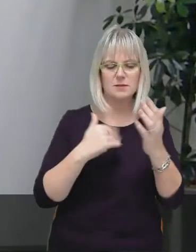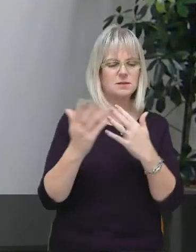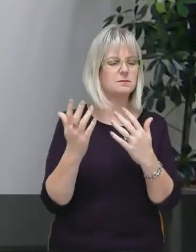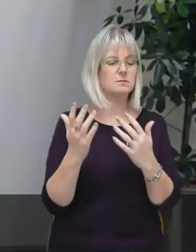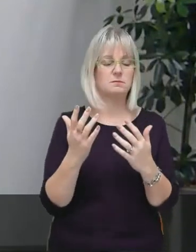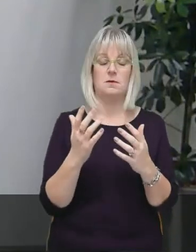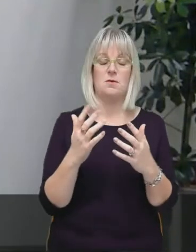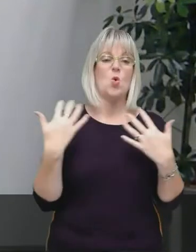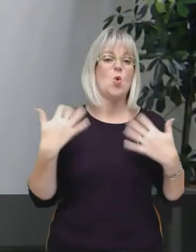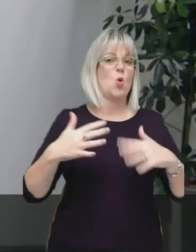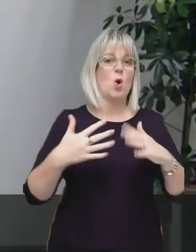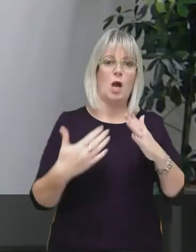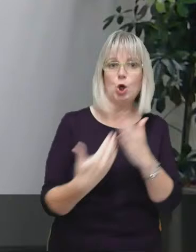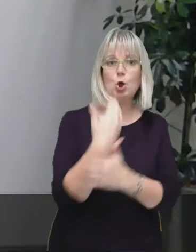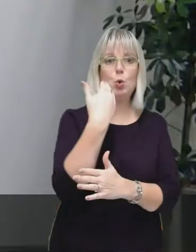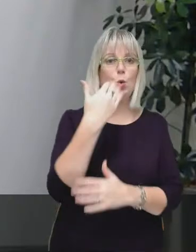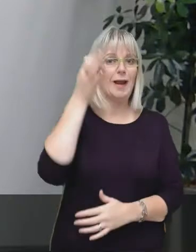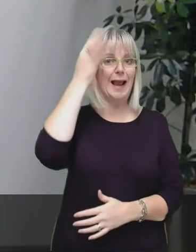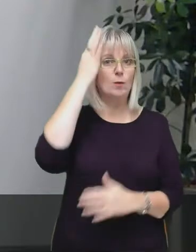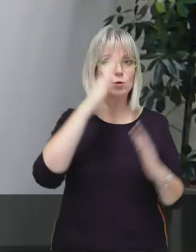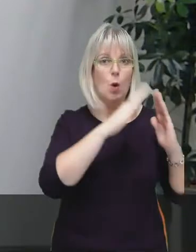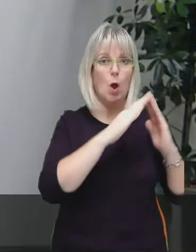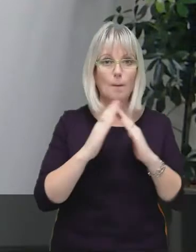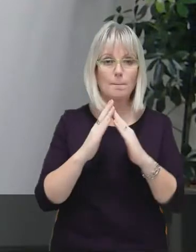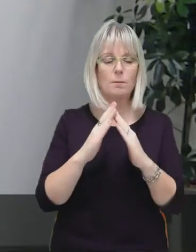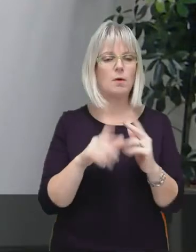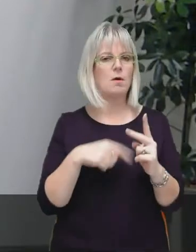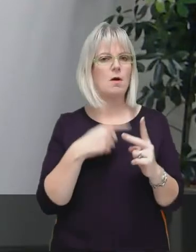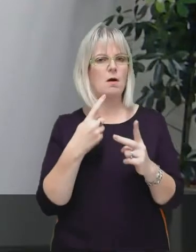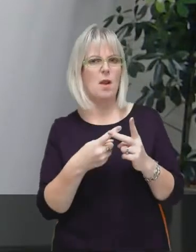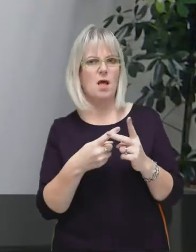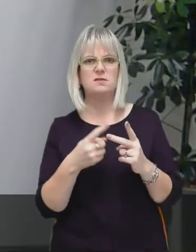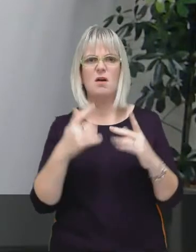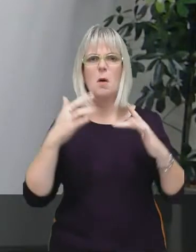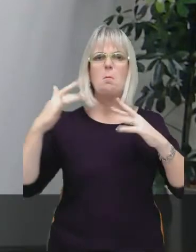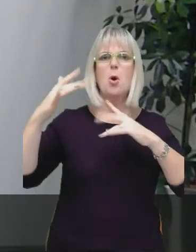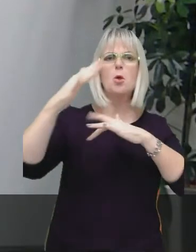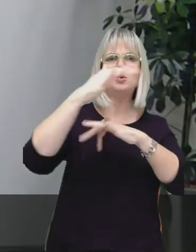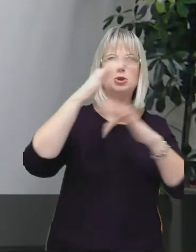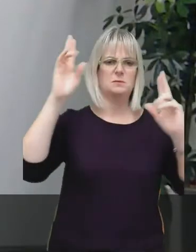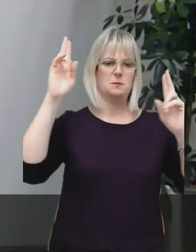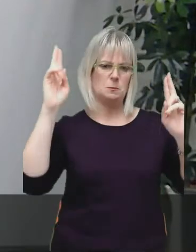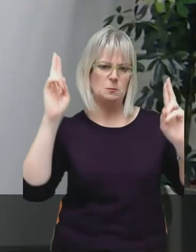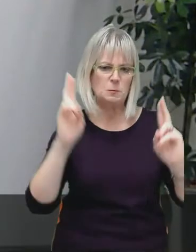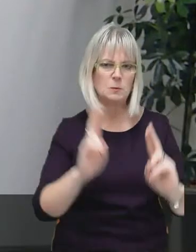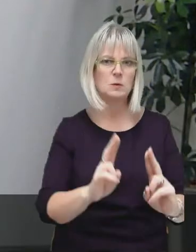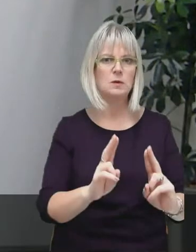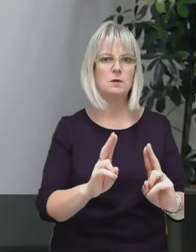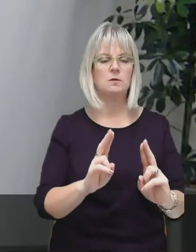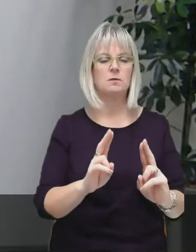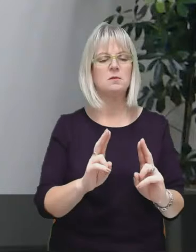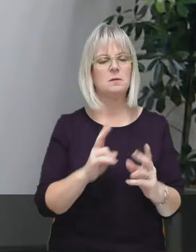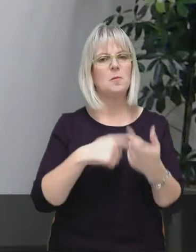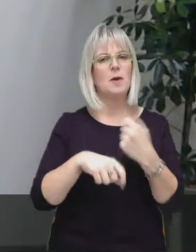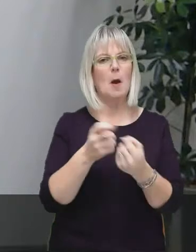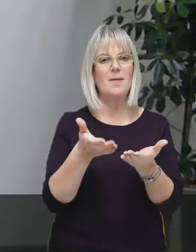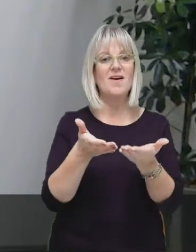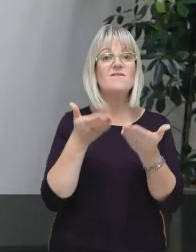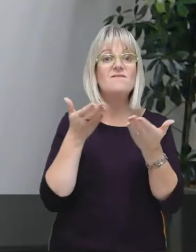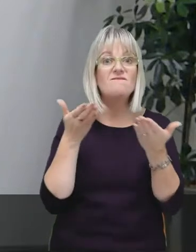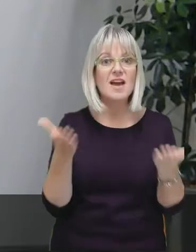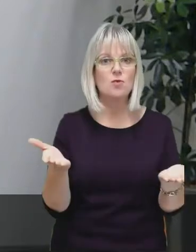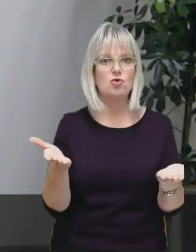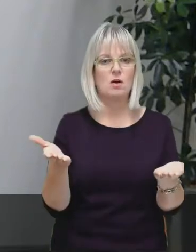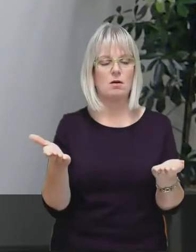air pollution, and a city that's restless to becoming fairer, greener, safer, and